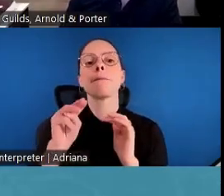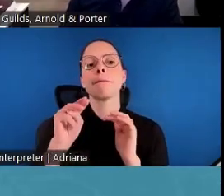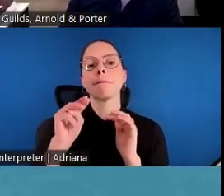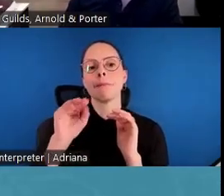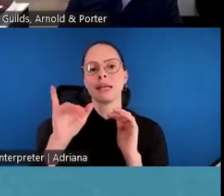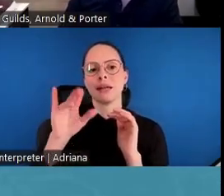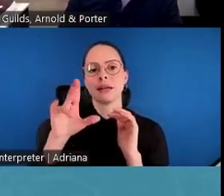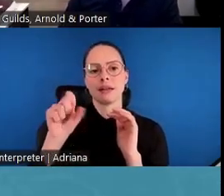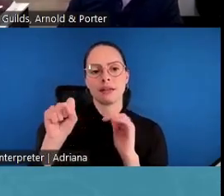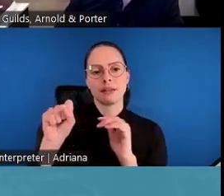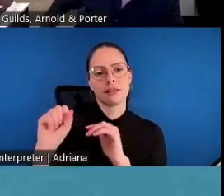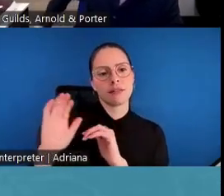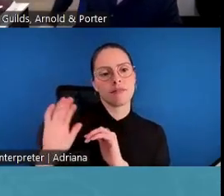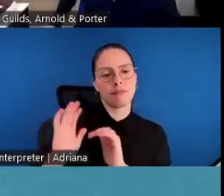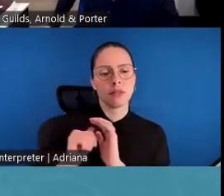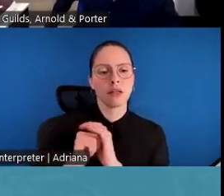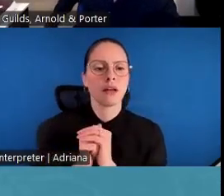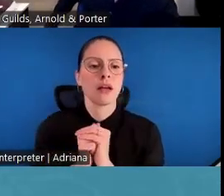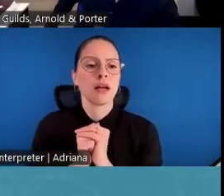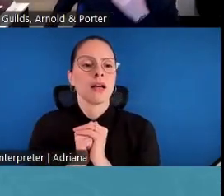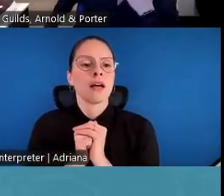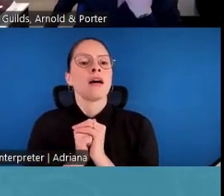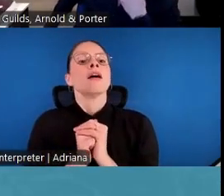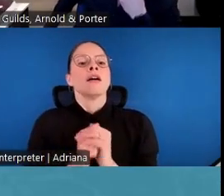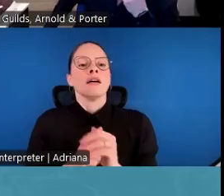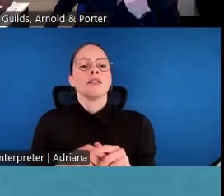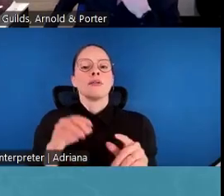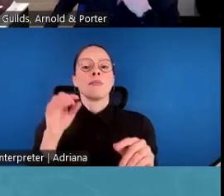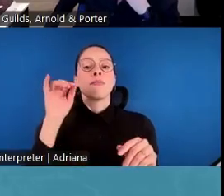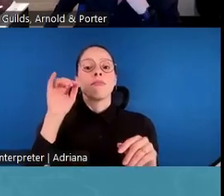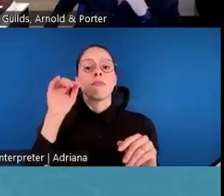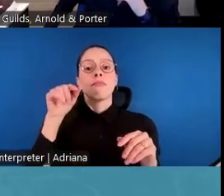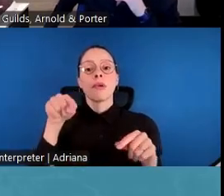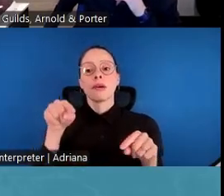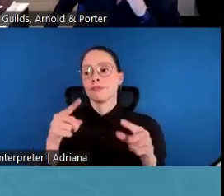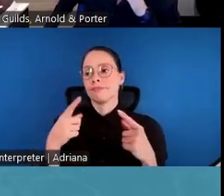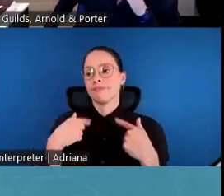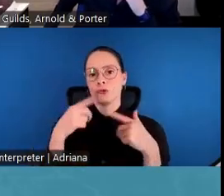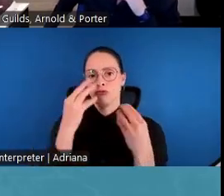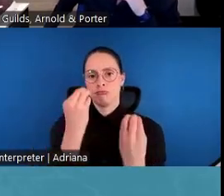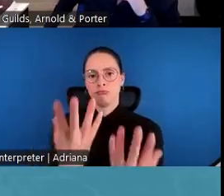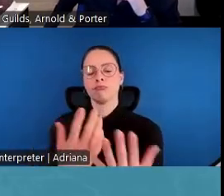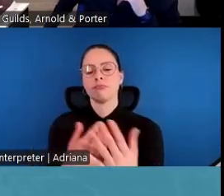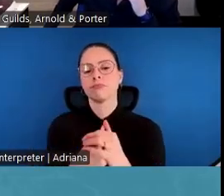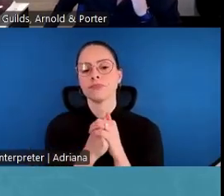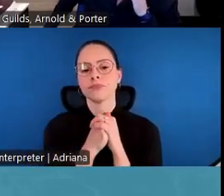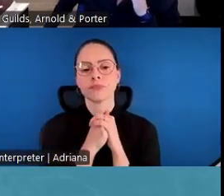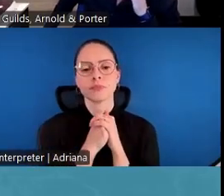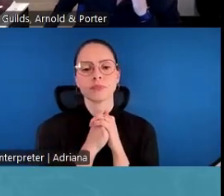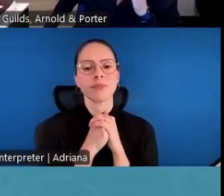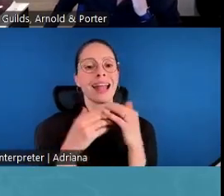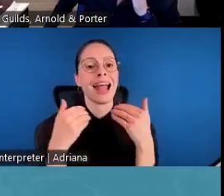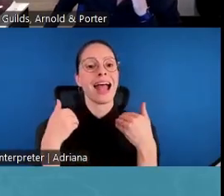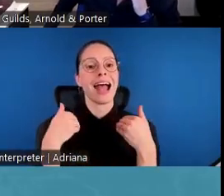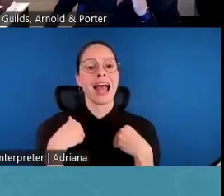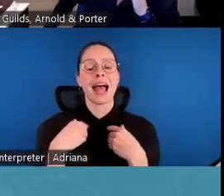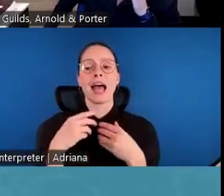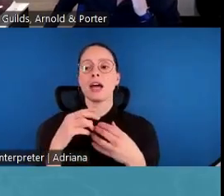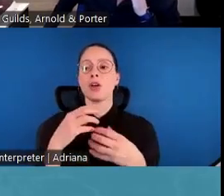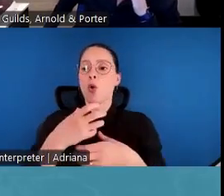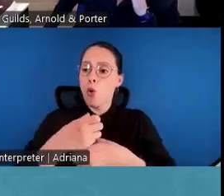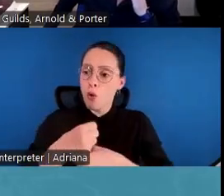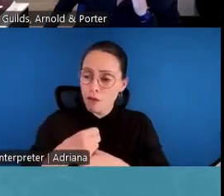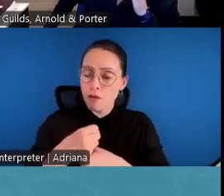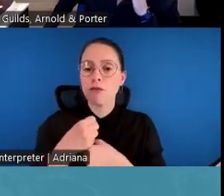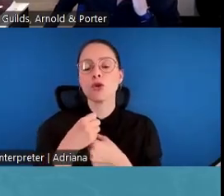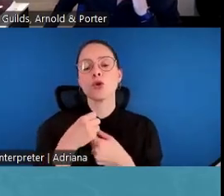level to ensure that there's further review. But we are where we are right now. So we've had this overview of the court-martial. We've had an